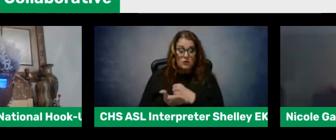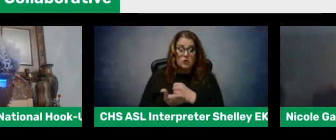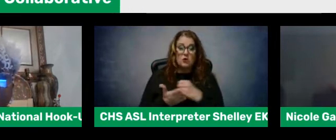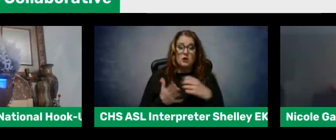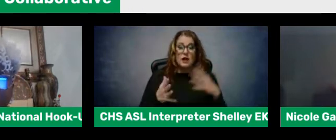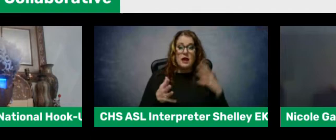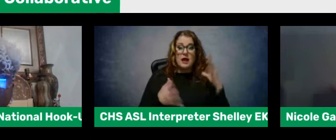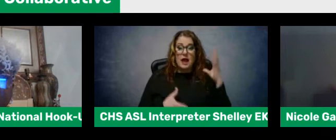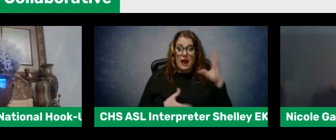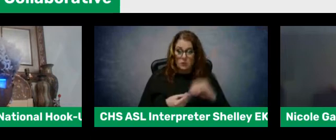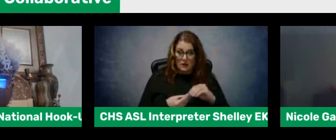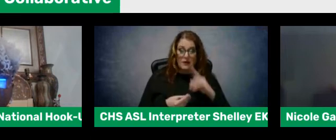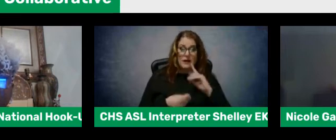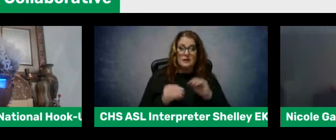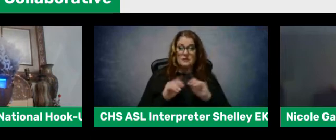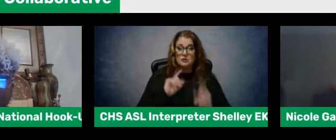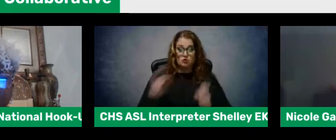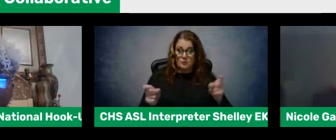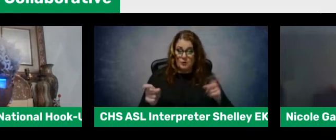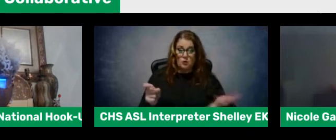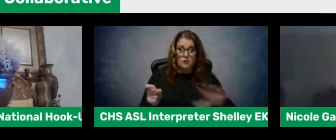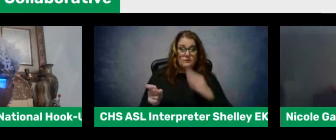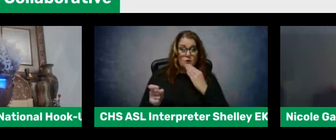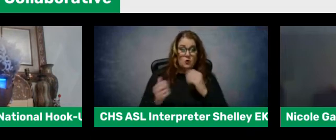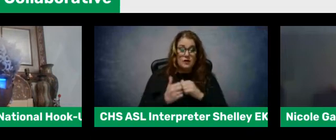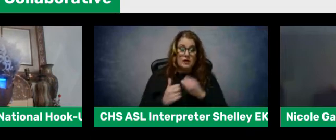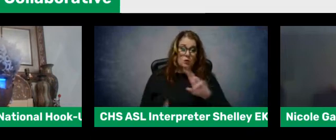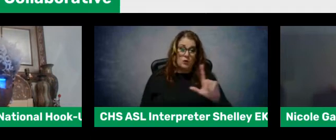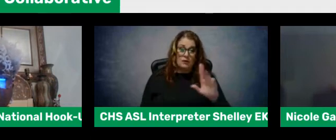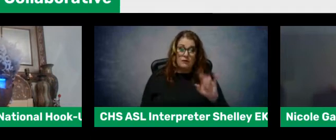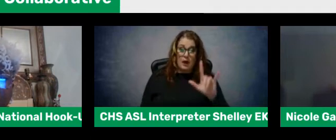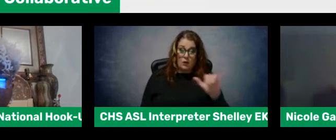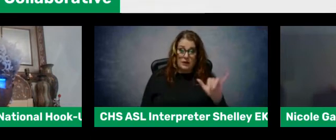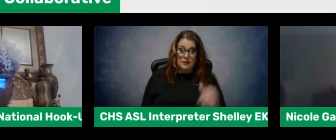and distribute food in Will County.